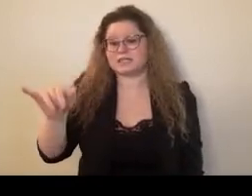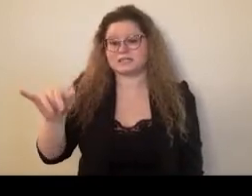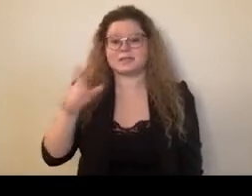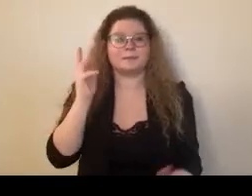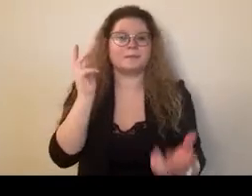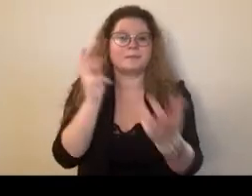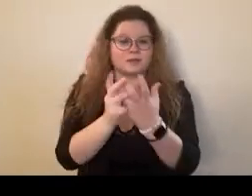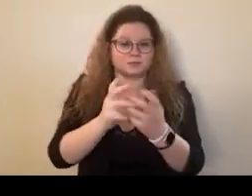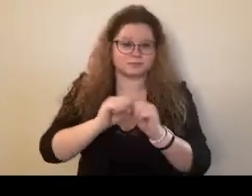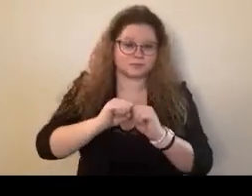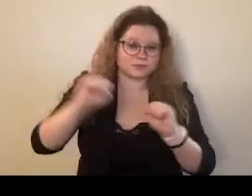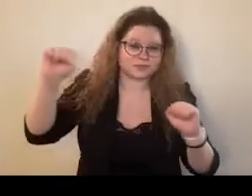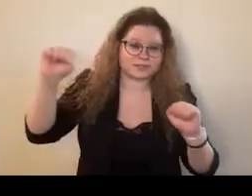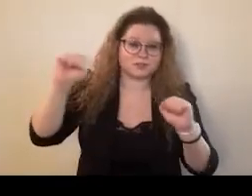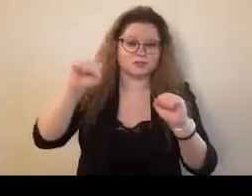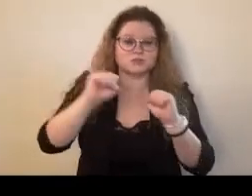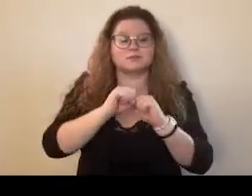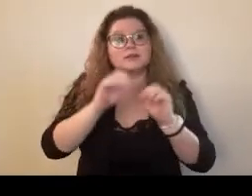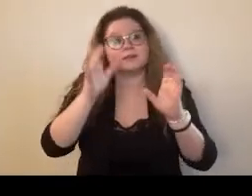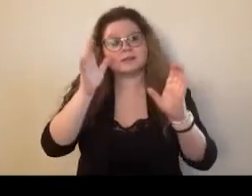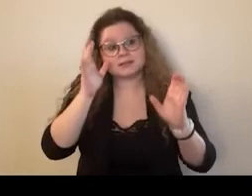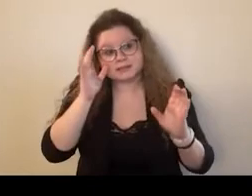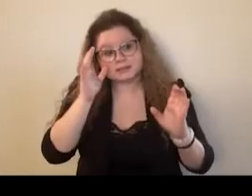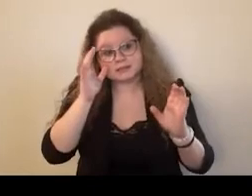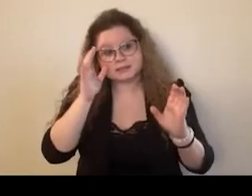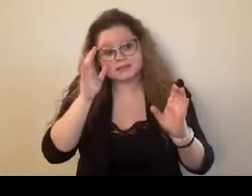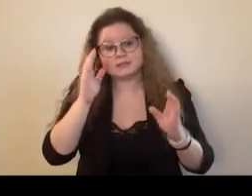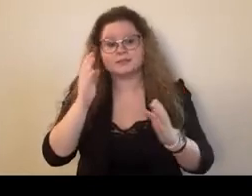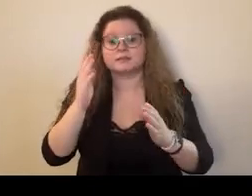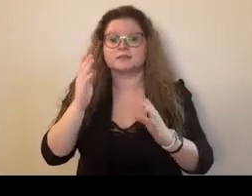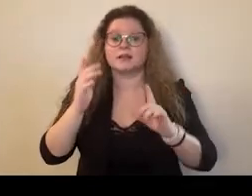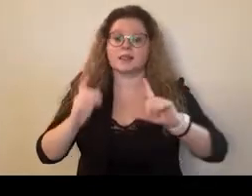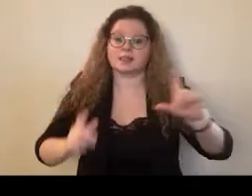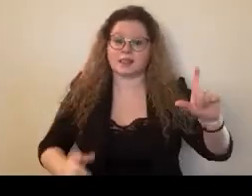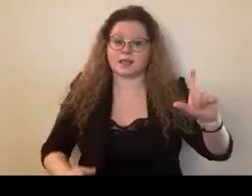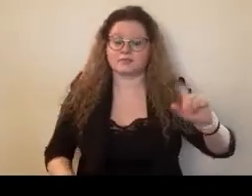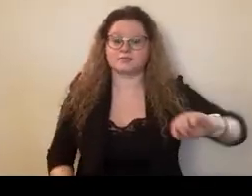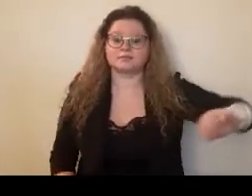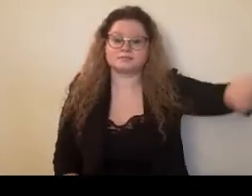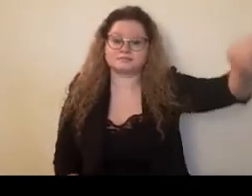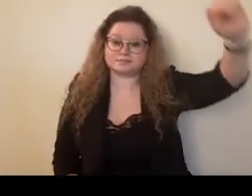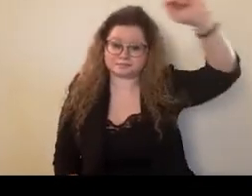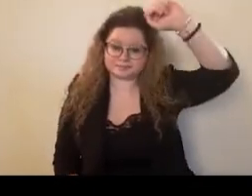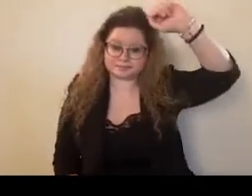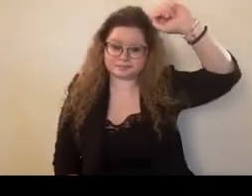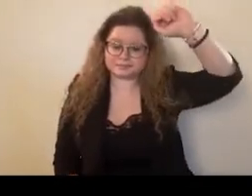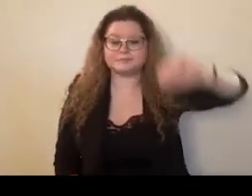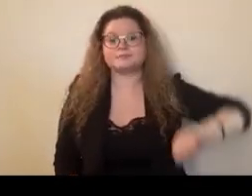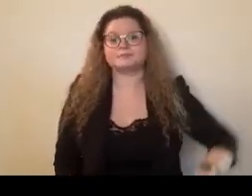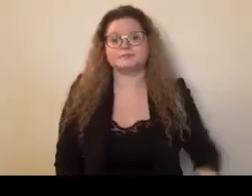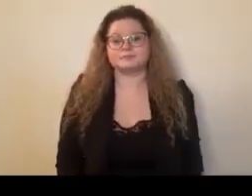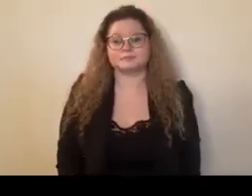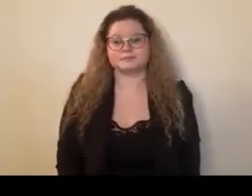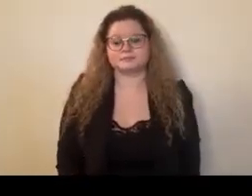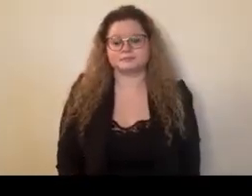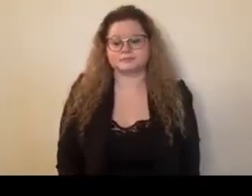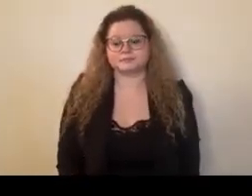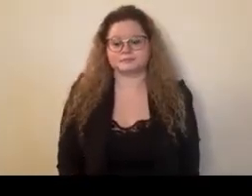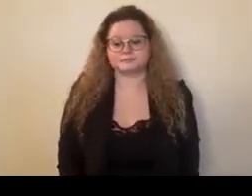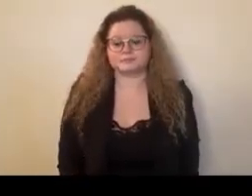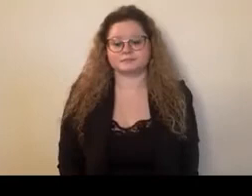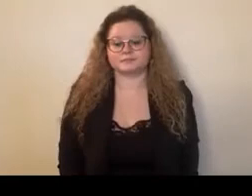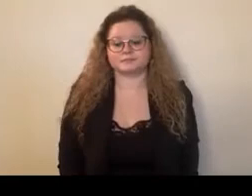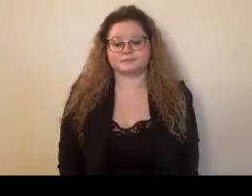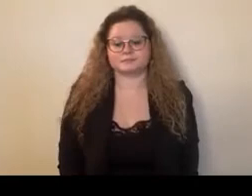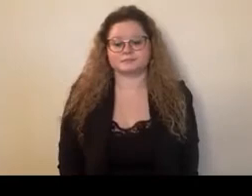stretch, listening intently with their left arms bent up over their heads towards the sky. This lady